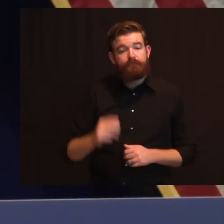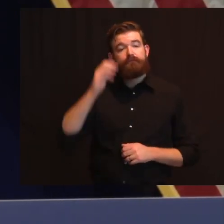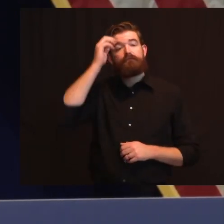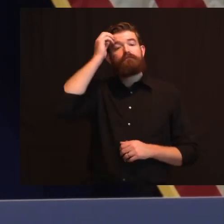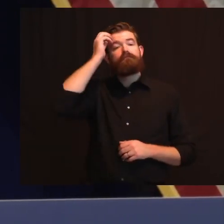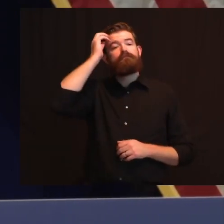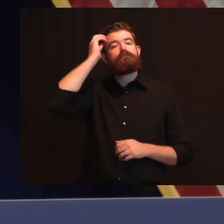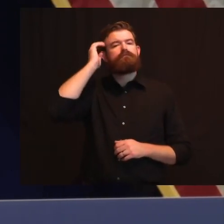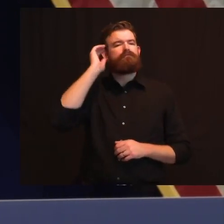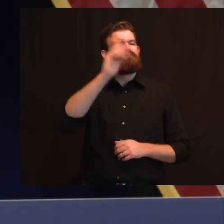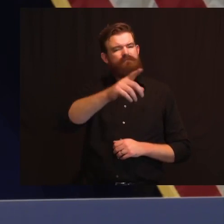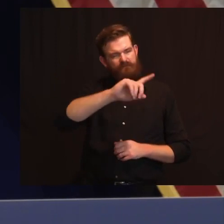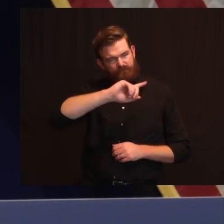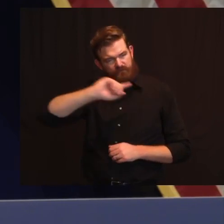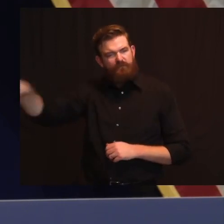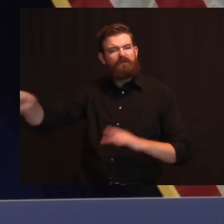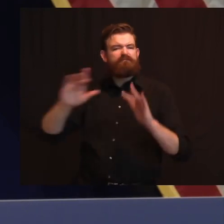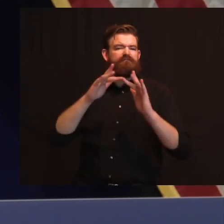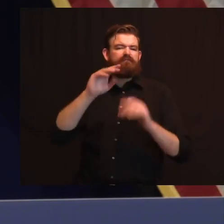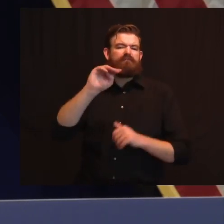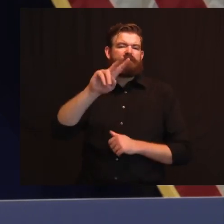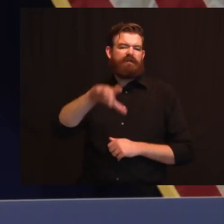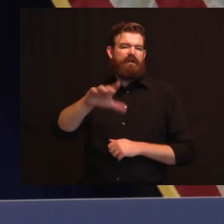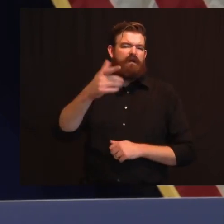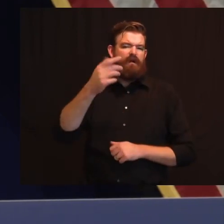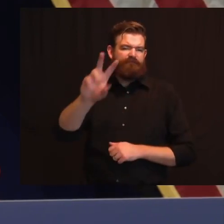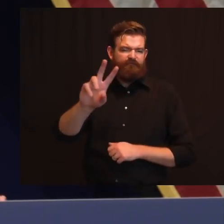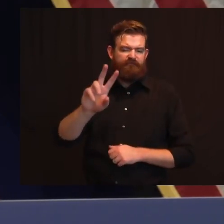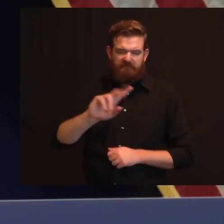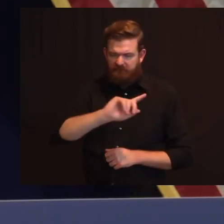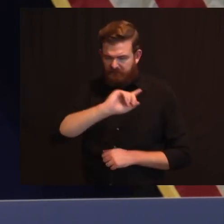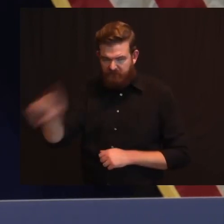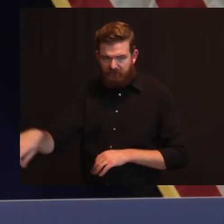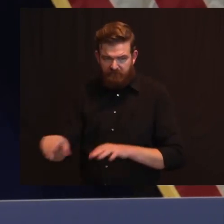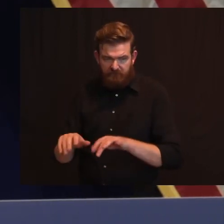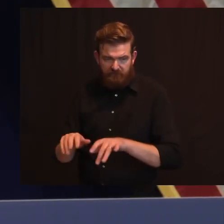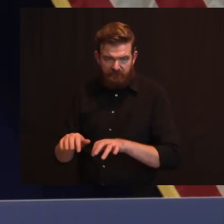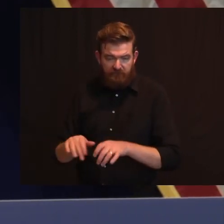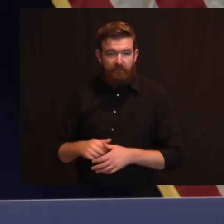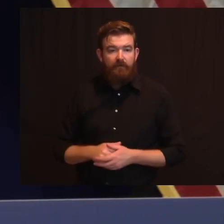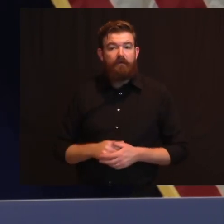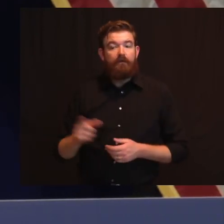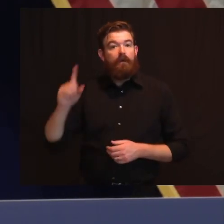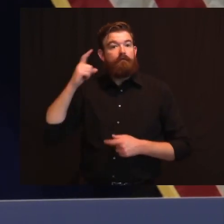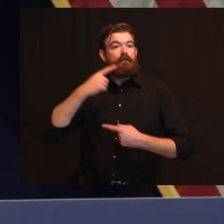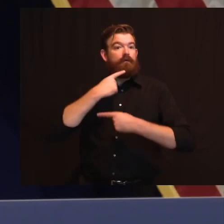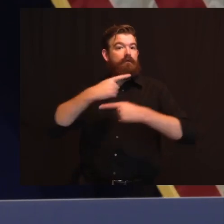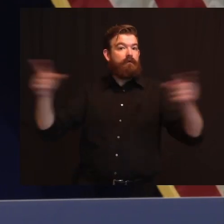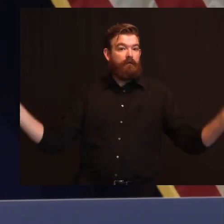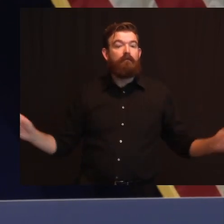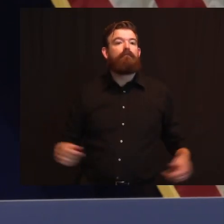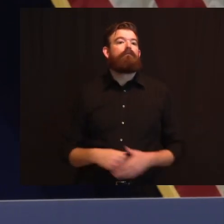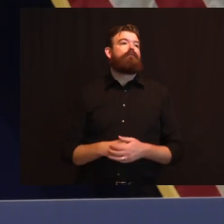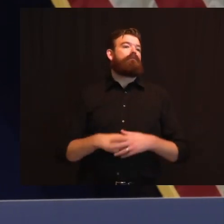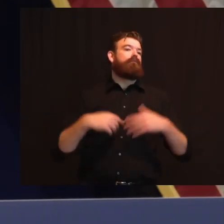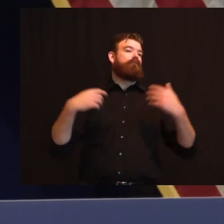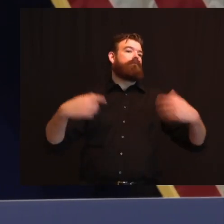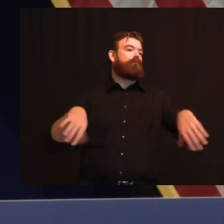they can do online, particularly now with this new bill where your renewals can virtually all be done online, with a